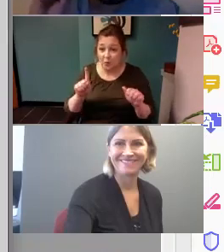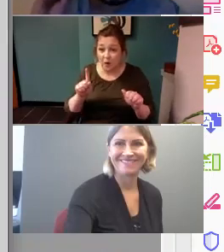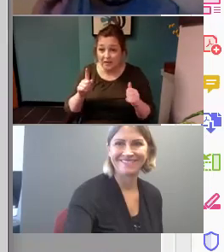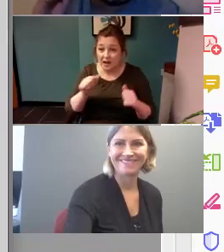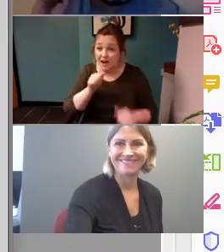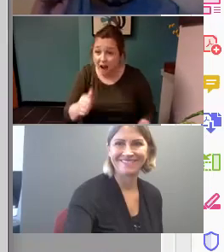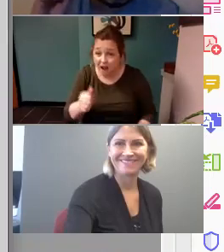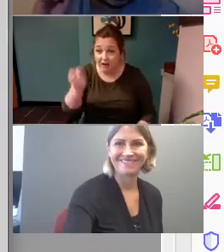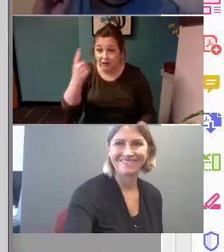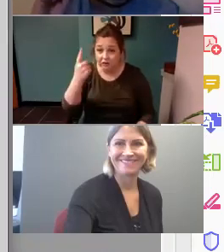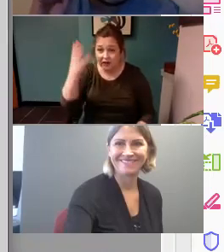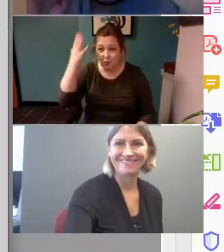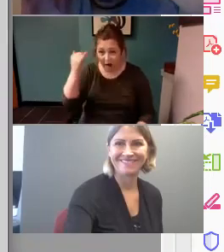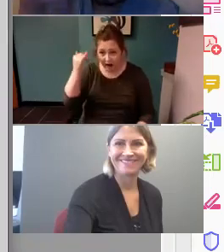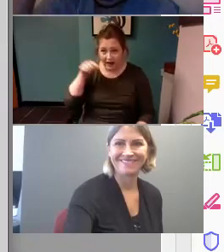n?